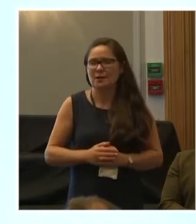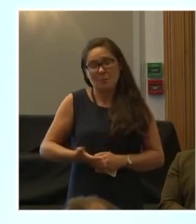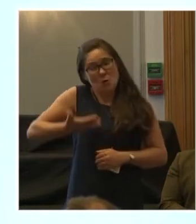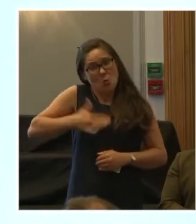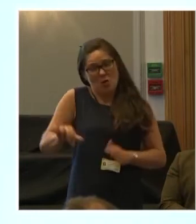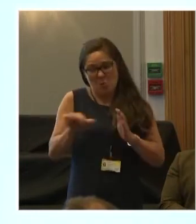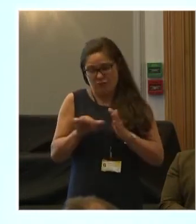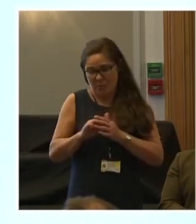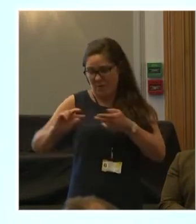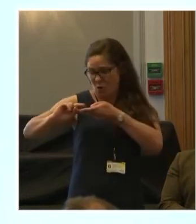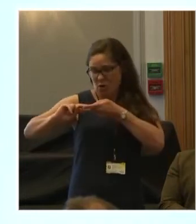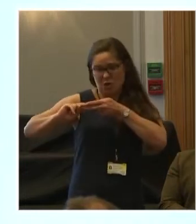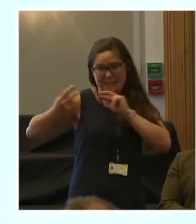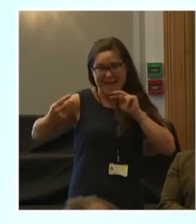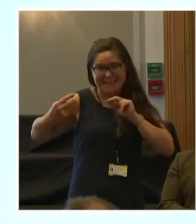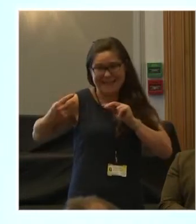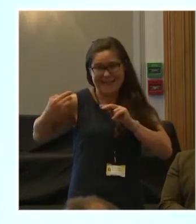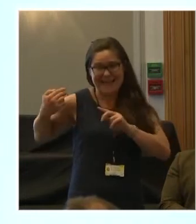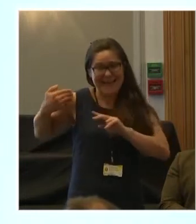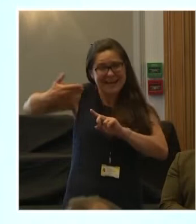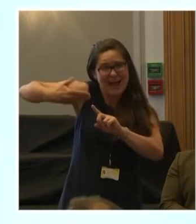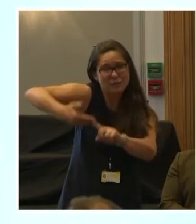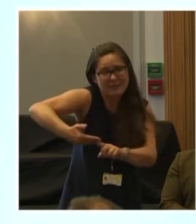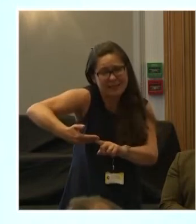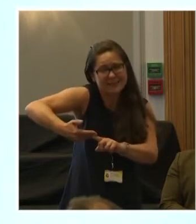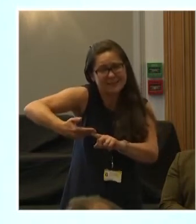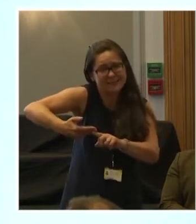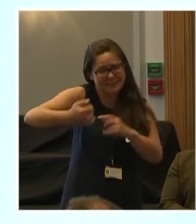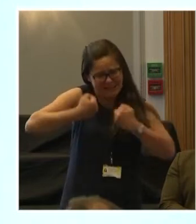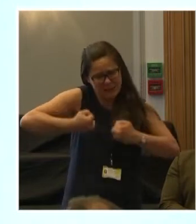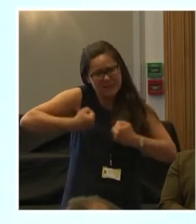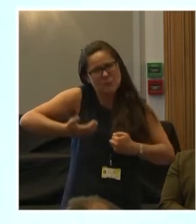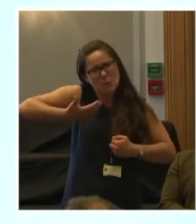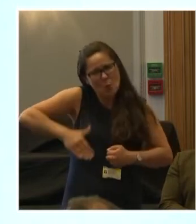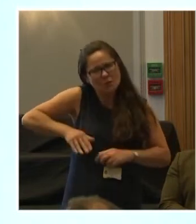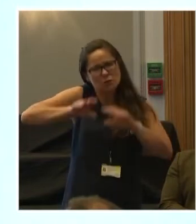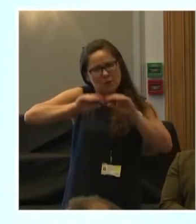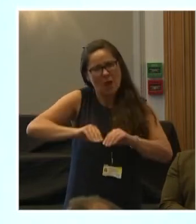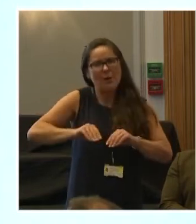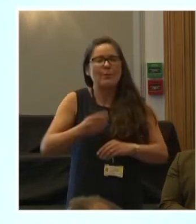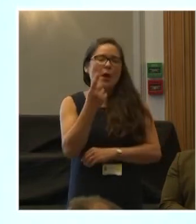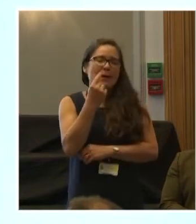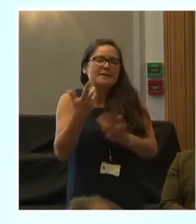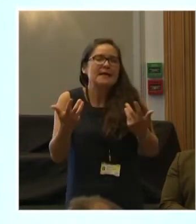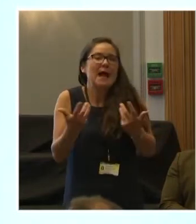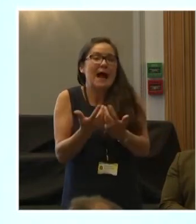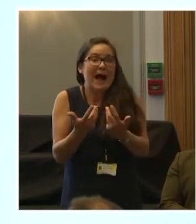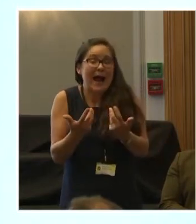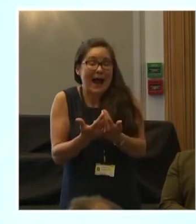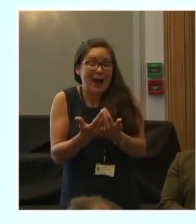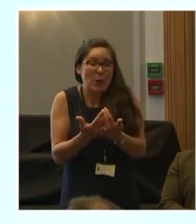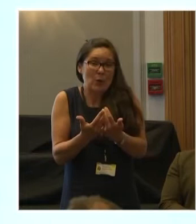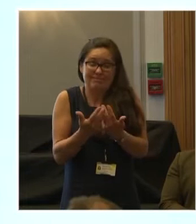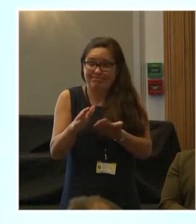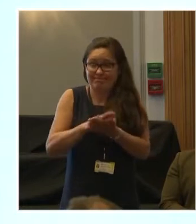retinal dystrophies, and we want to find those possible treatments. Our ability to do so depends entirely on the contributions